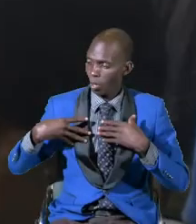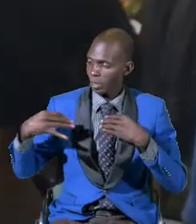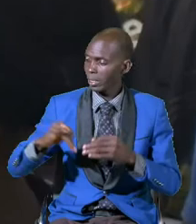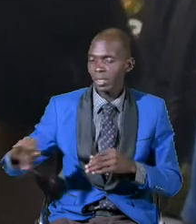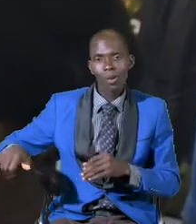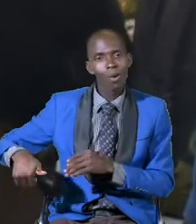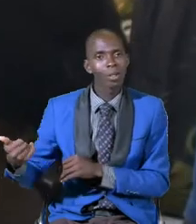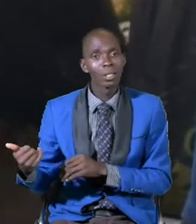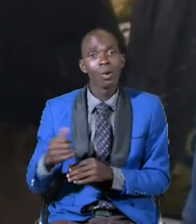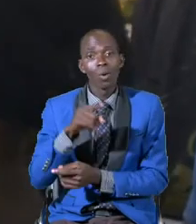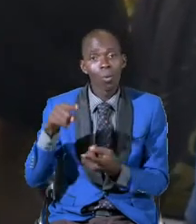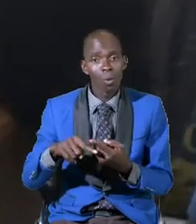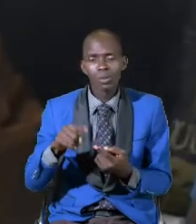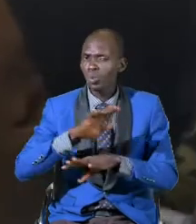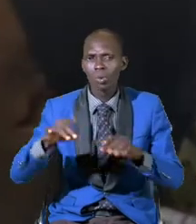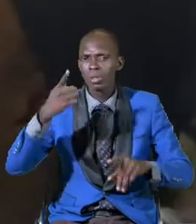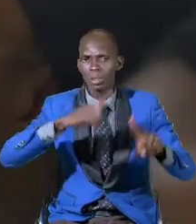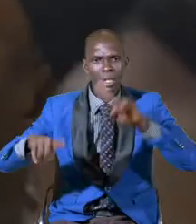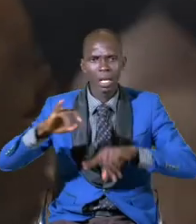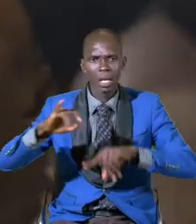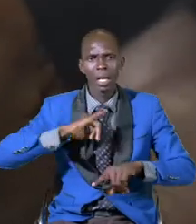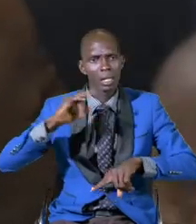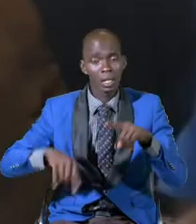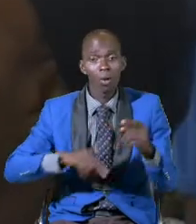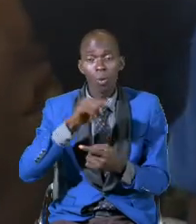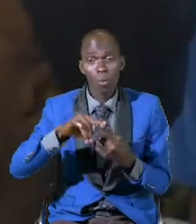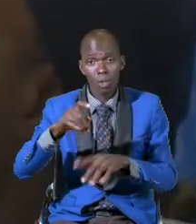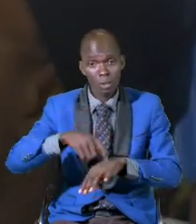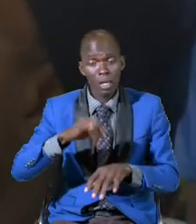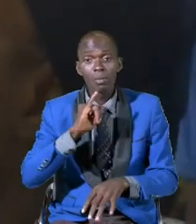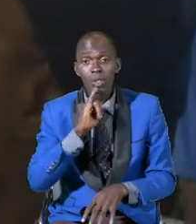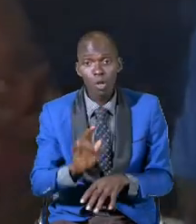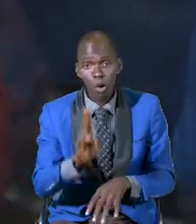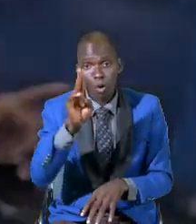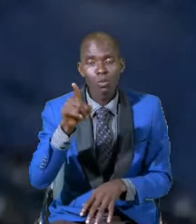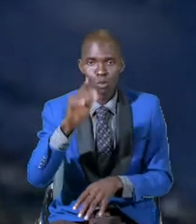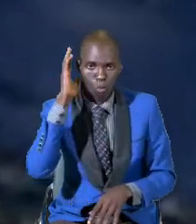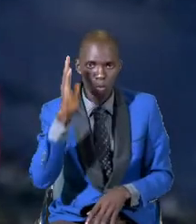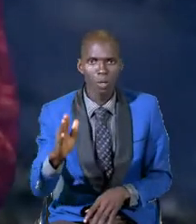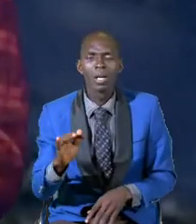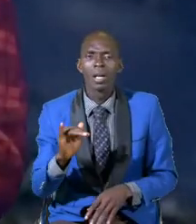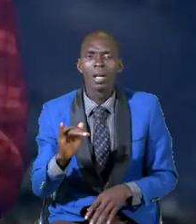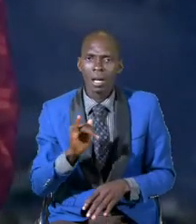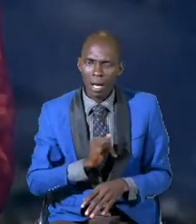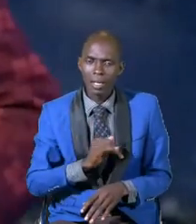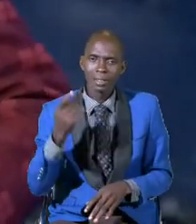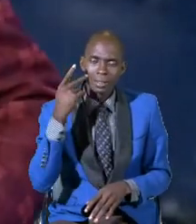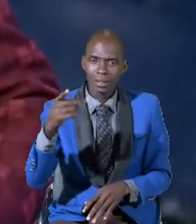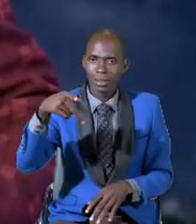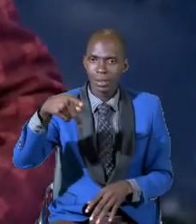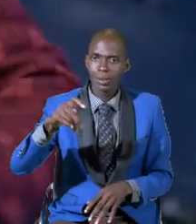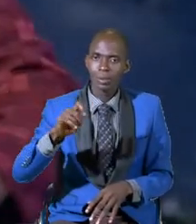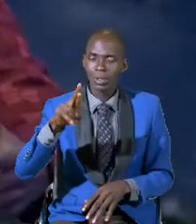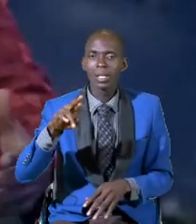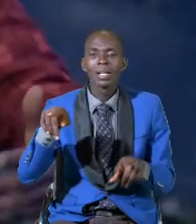will. Yeah. I see Peter in the house where they laid Dorcas, and like Jesus raised the